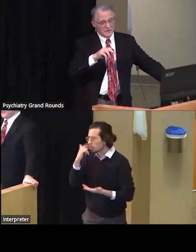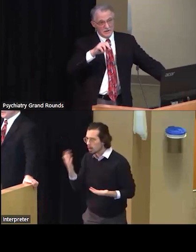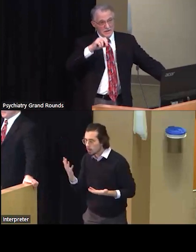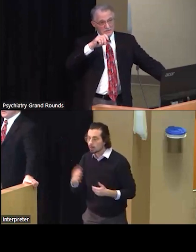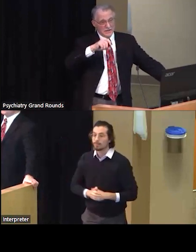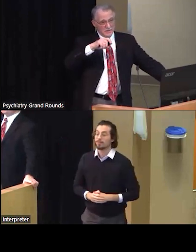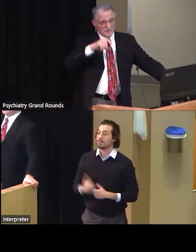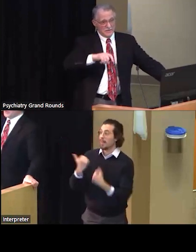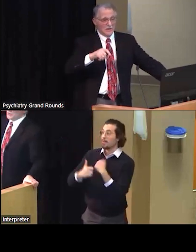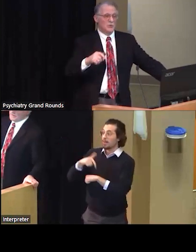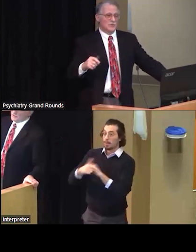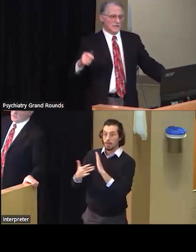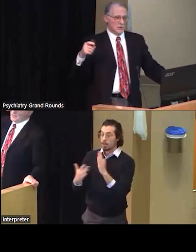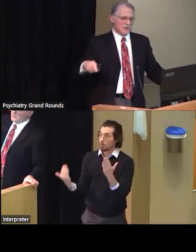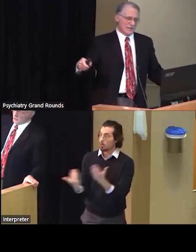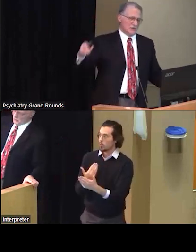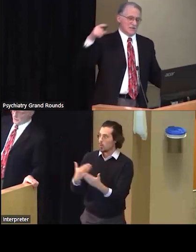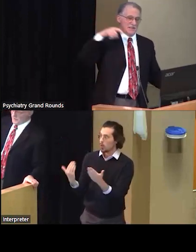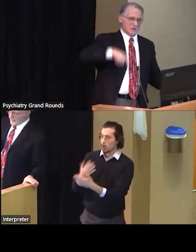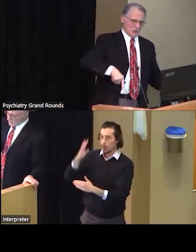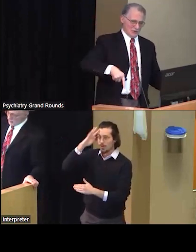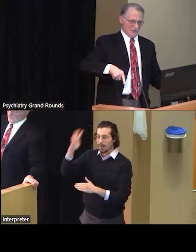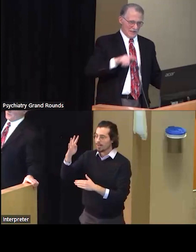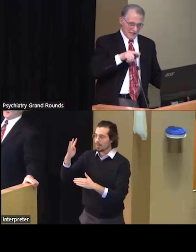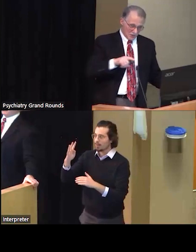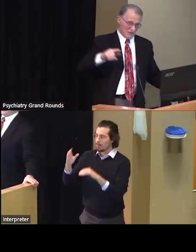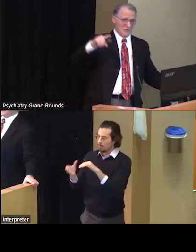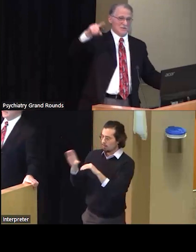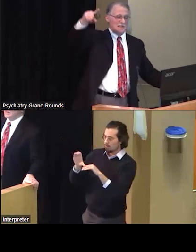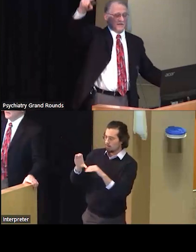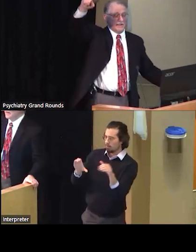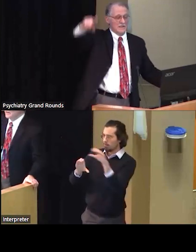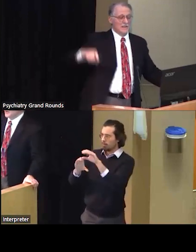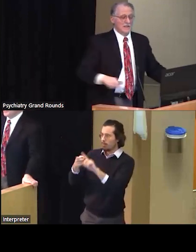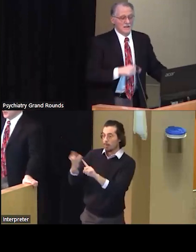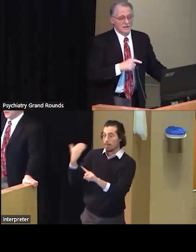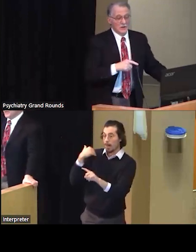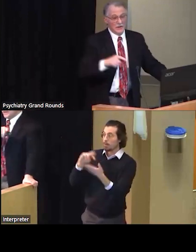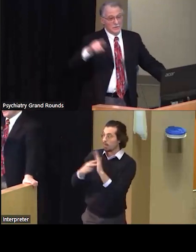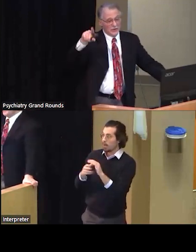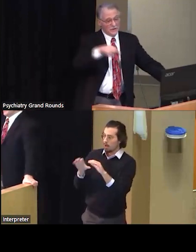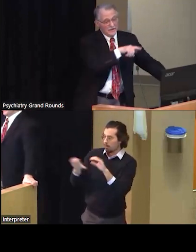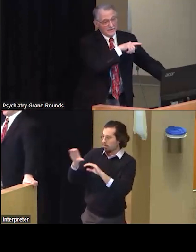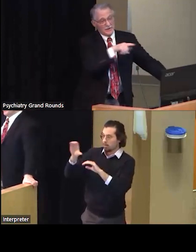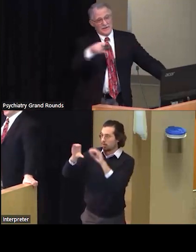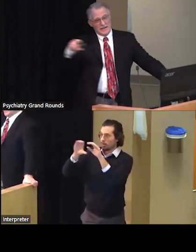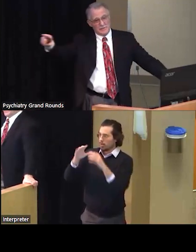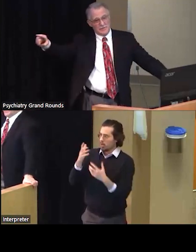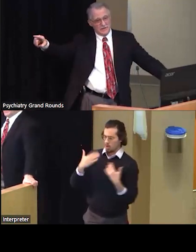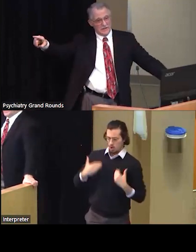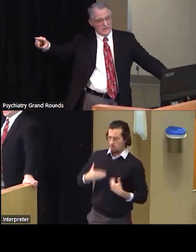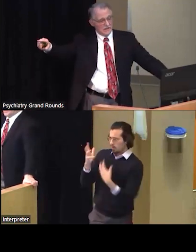technology keeps, every time there's something new, the new invention is on the shoulders of the last one. So it's kind of like going up quicker than our